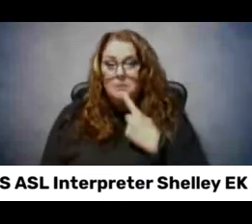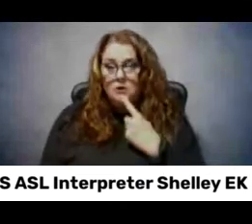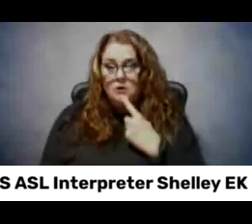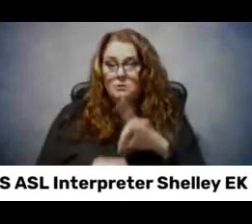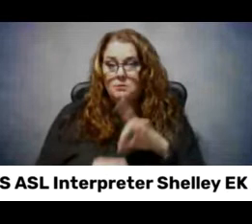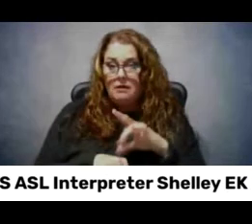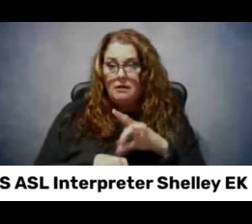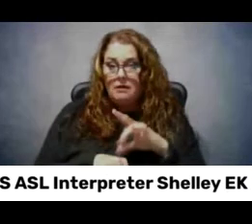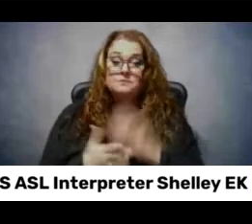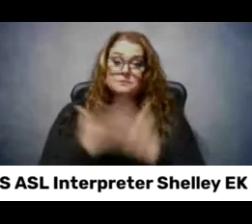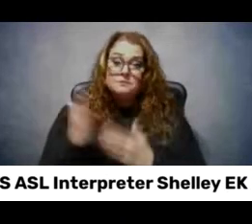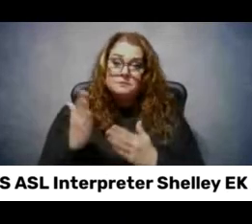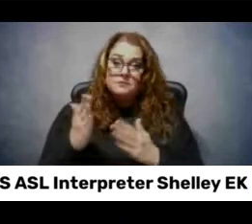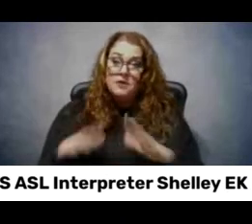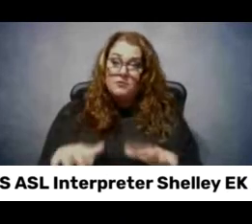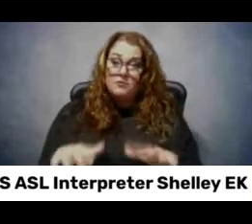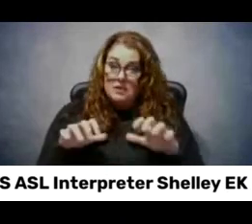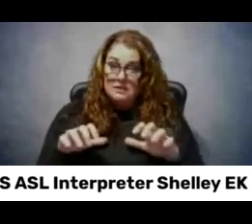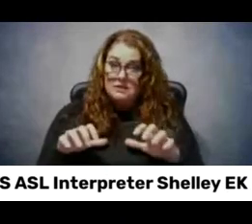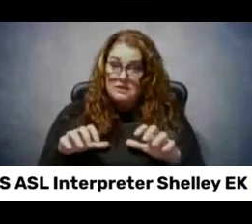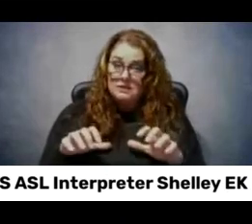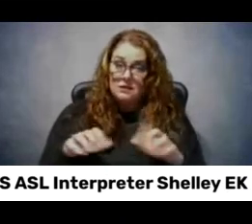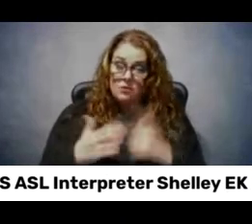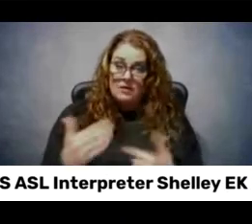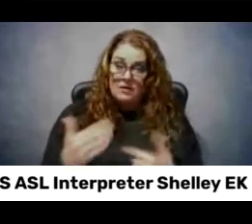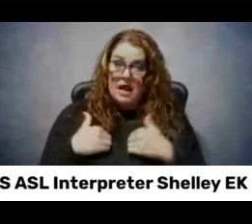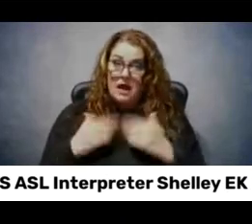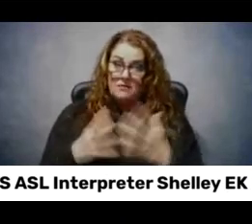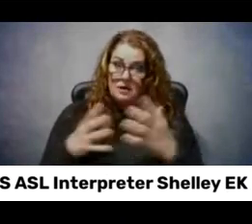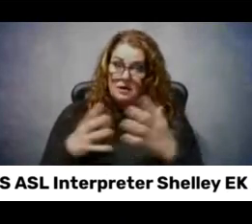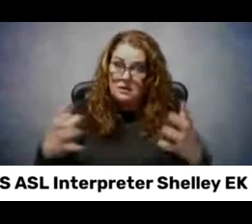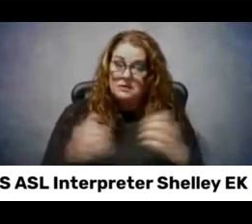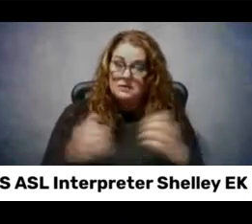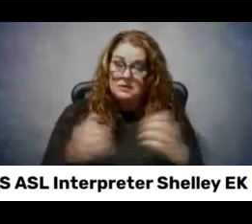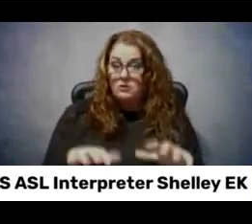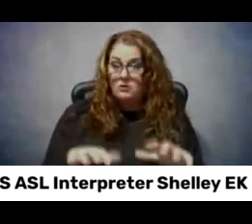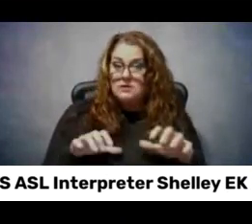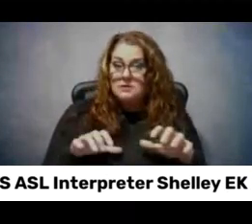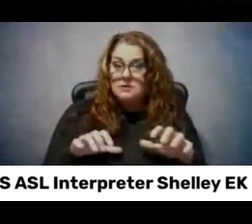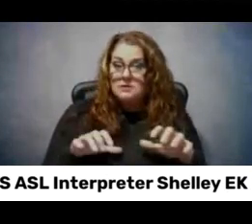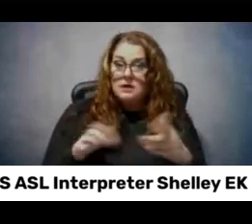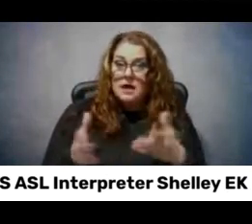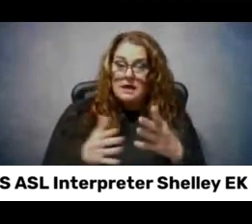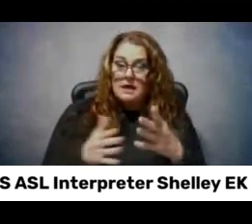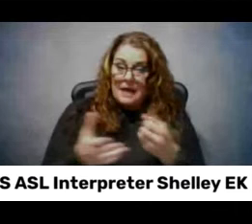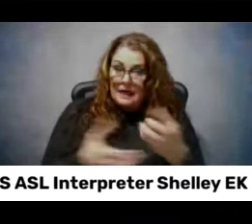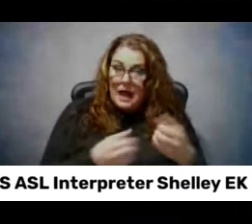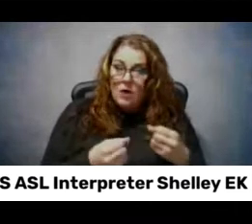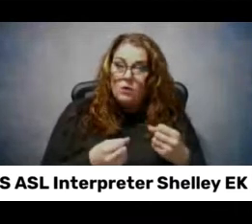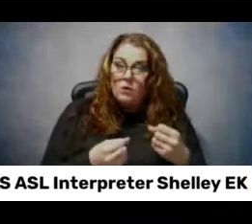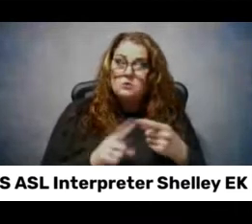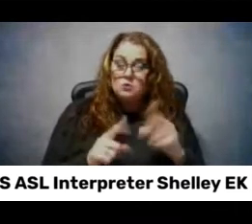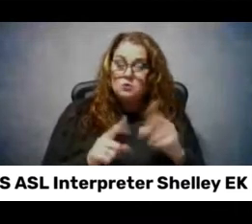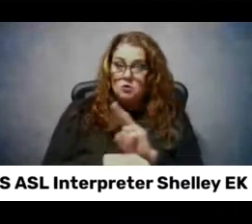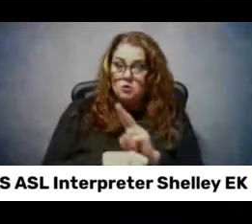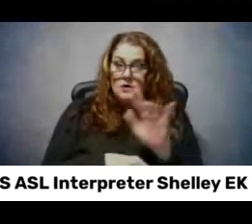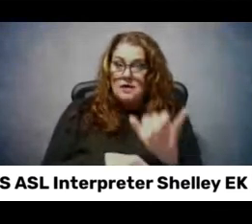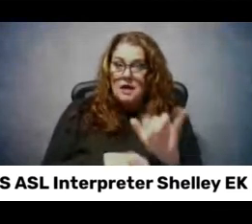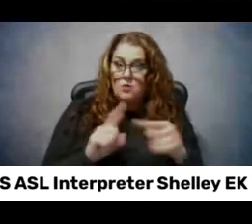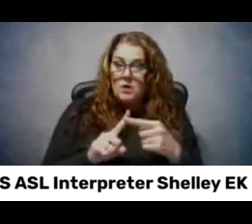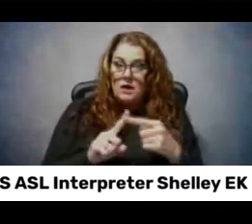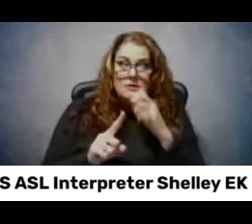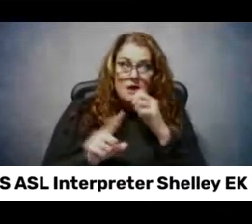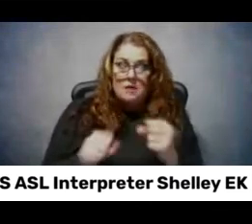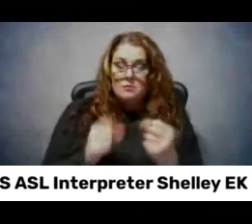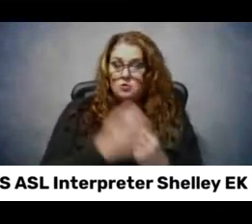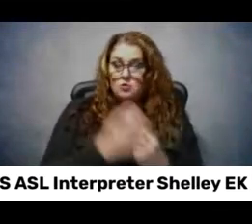of them even freeze what they have in abundance in their freezer and take it out to use it when they're not able to